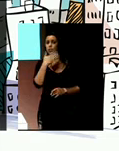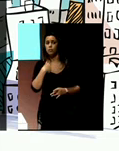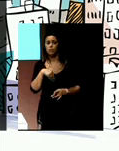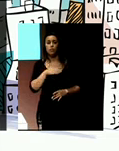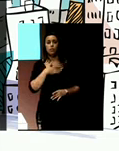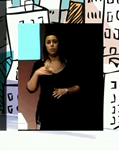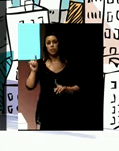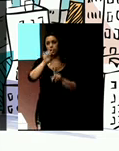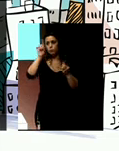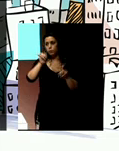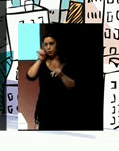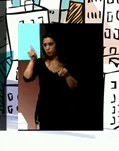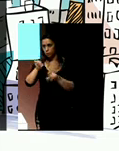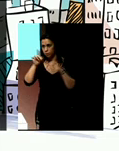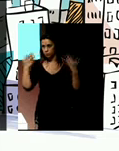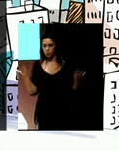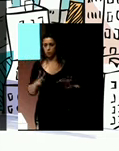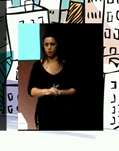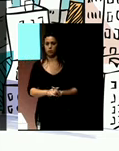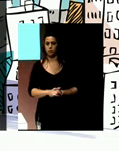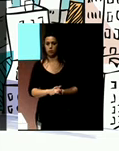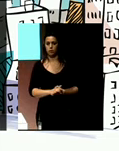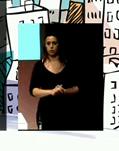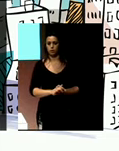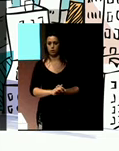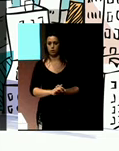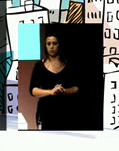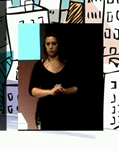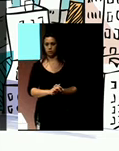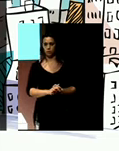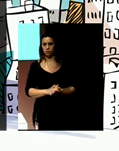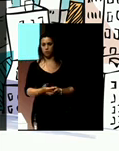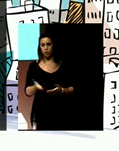now. Okay, is there any question?